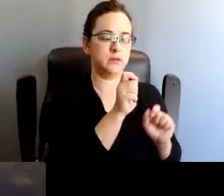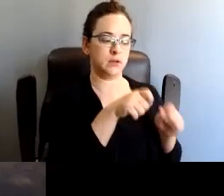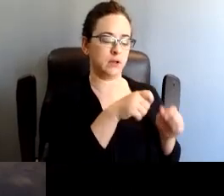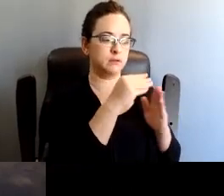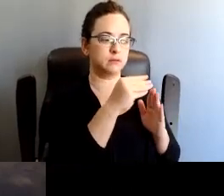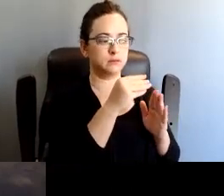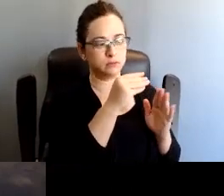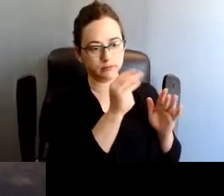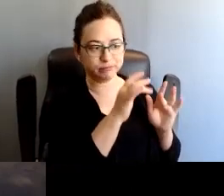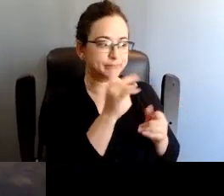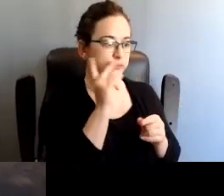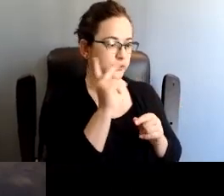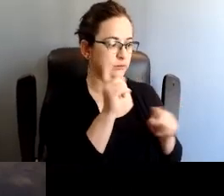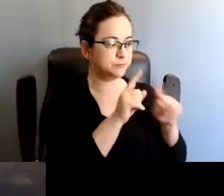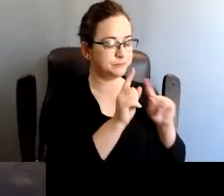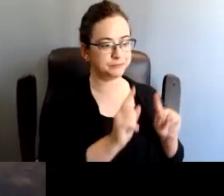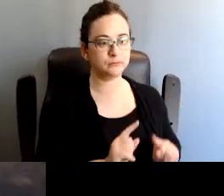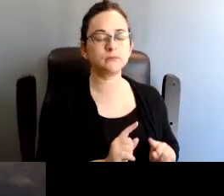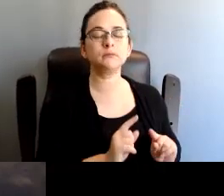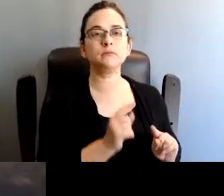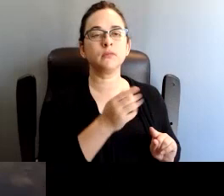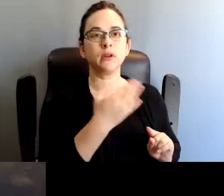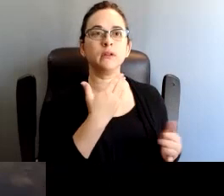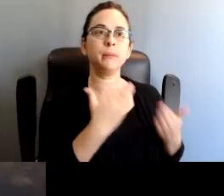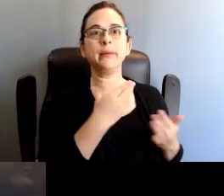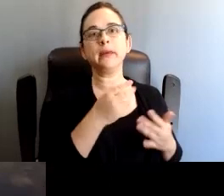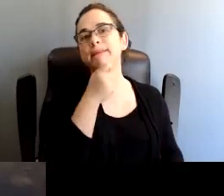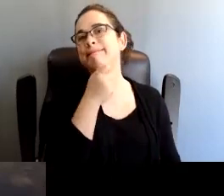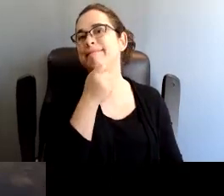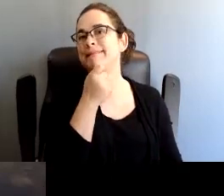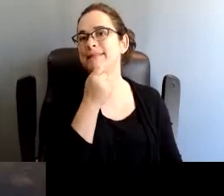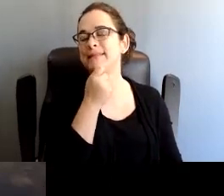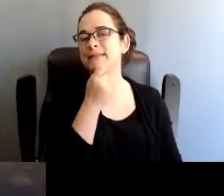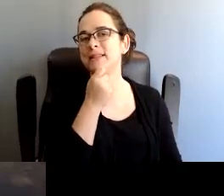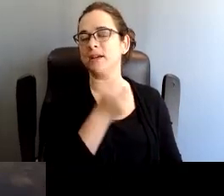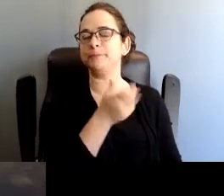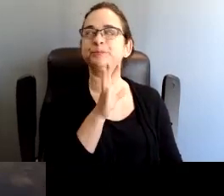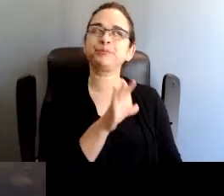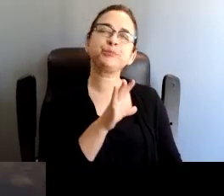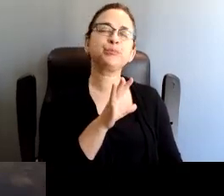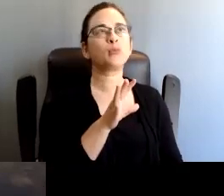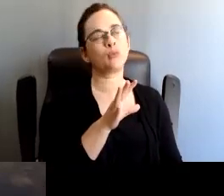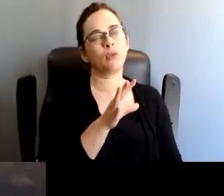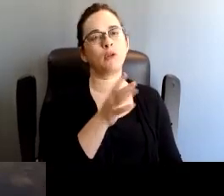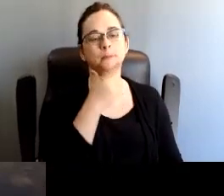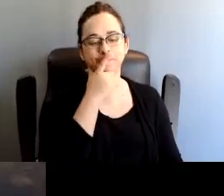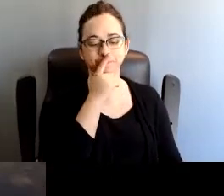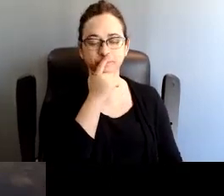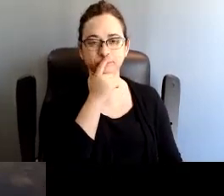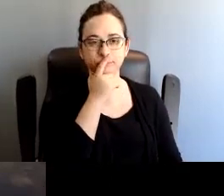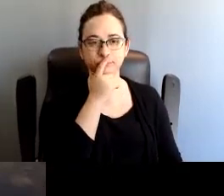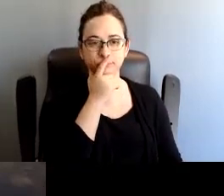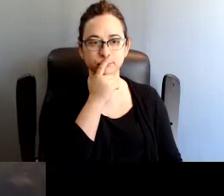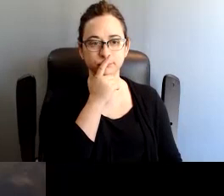they're hungry, if they want. So I mean, it may not be. I mean, sometimes I think, like